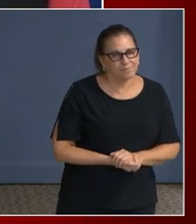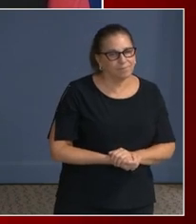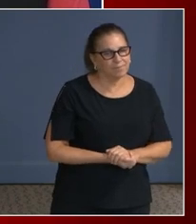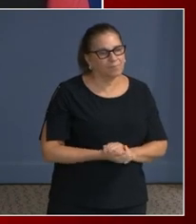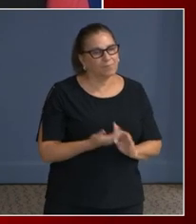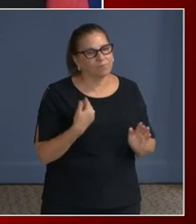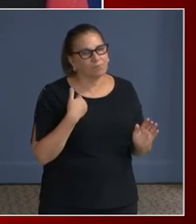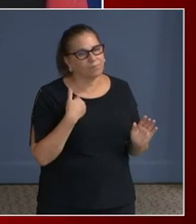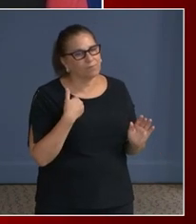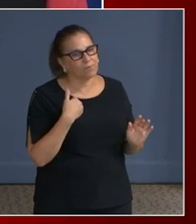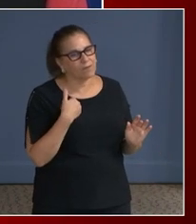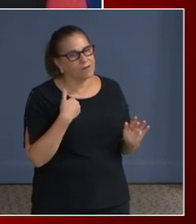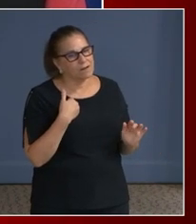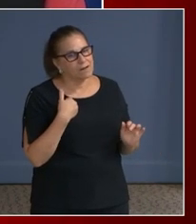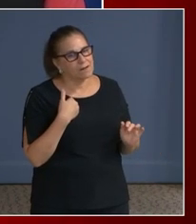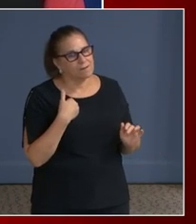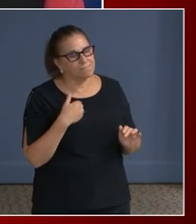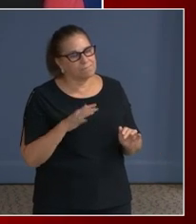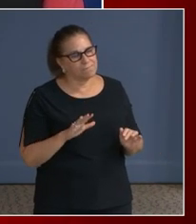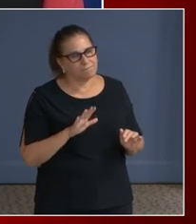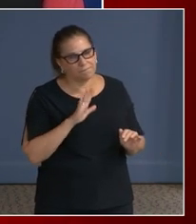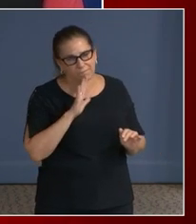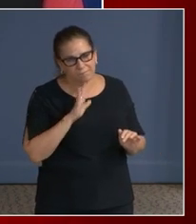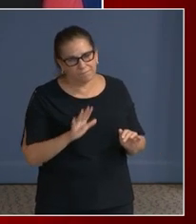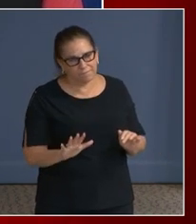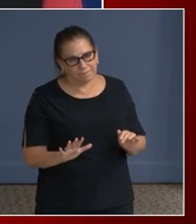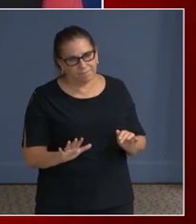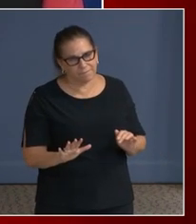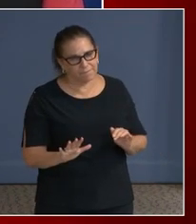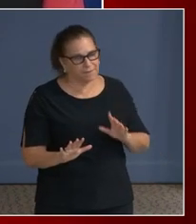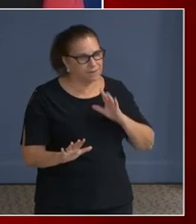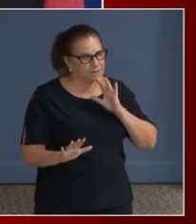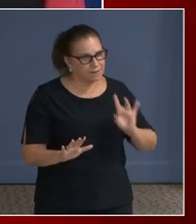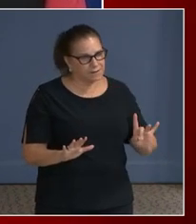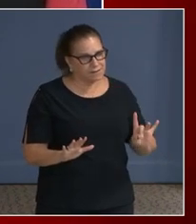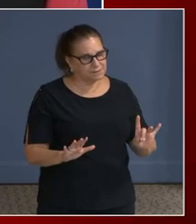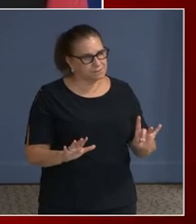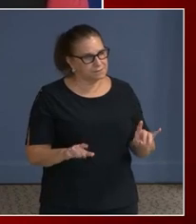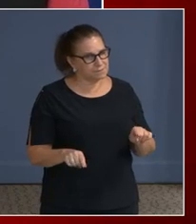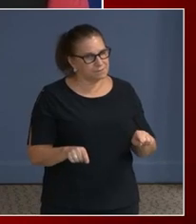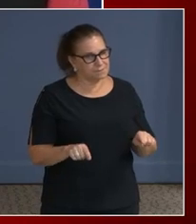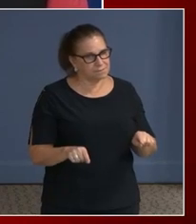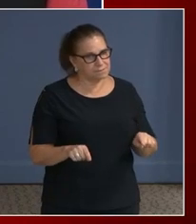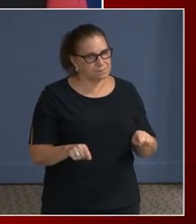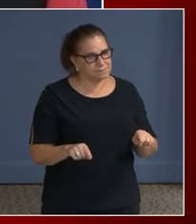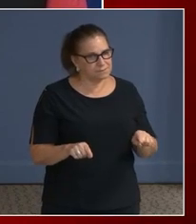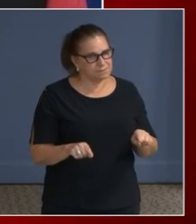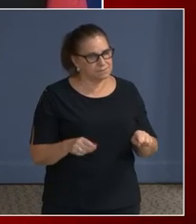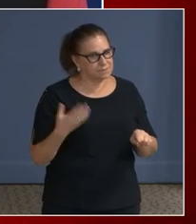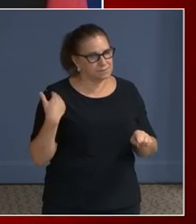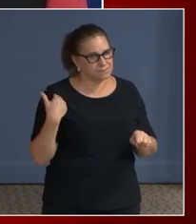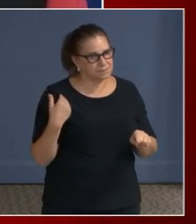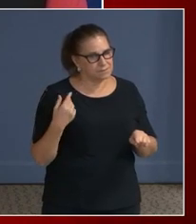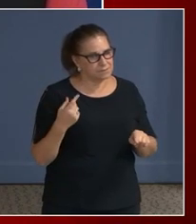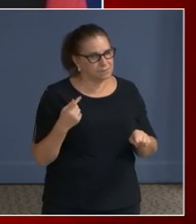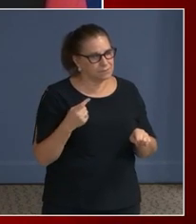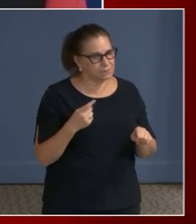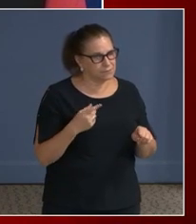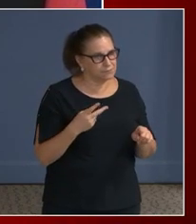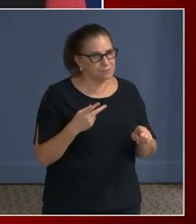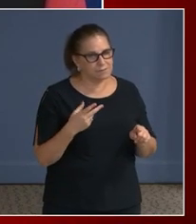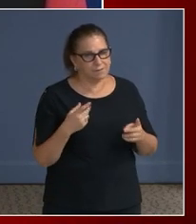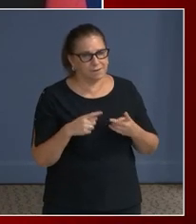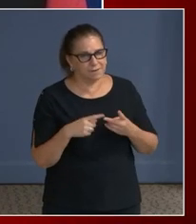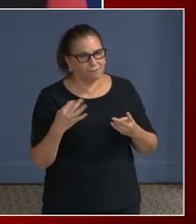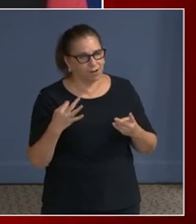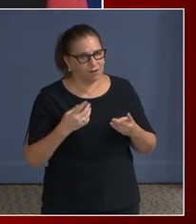a 5-year-old and an 8-year-old shot within a 24-hour period, Thursday, Friday, and I'm just